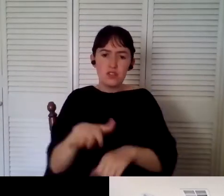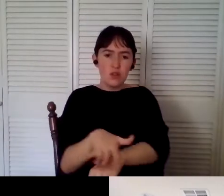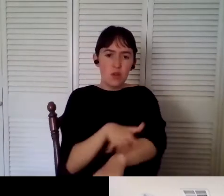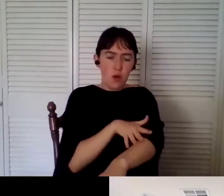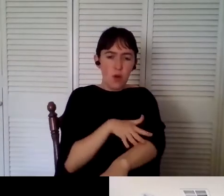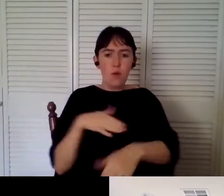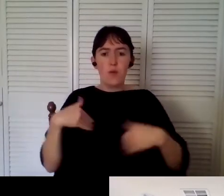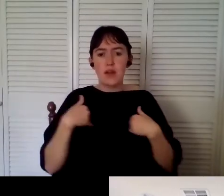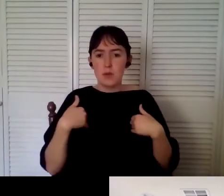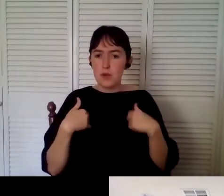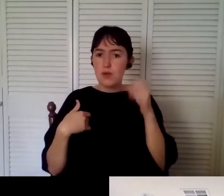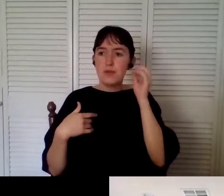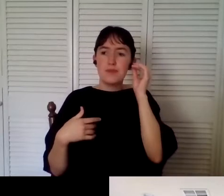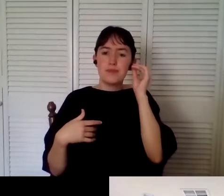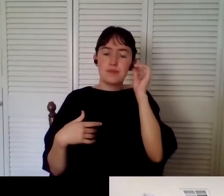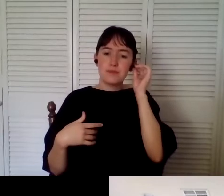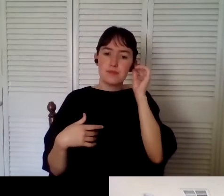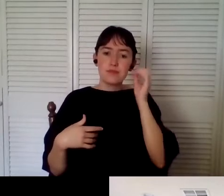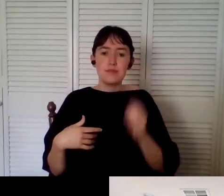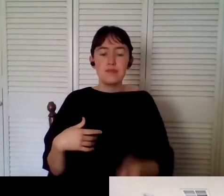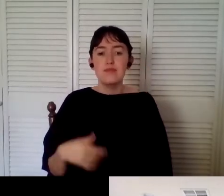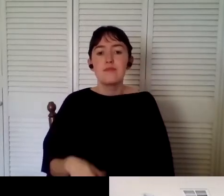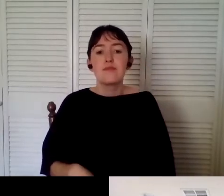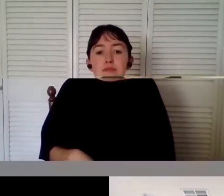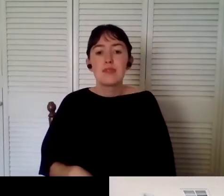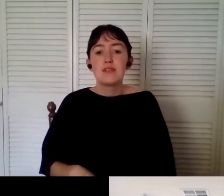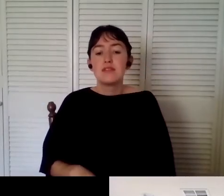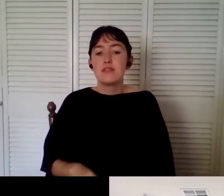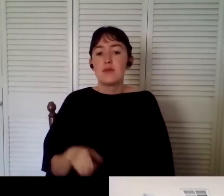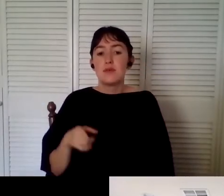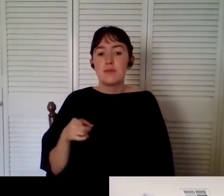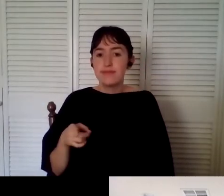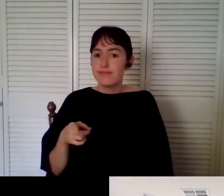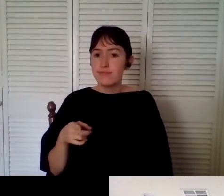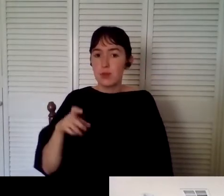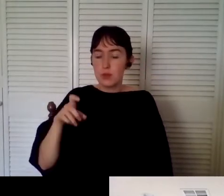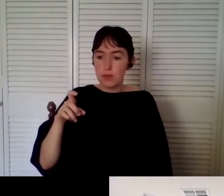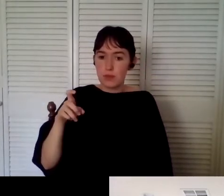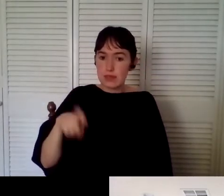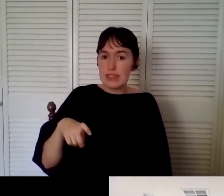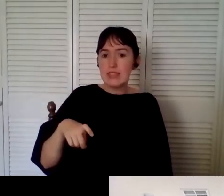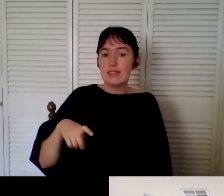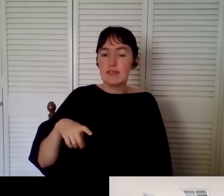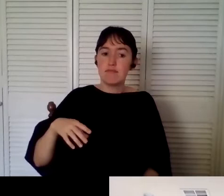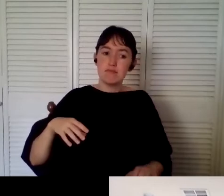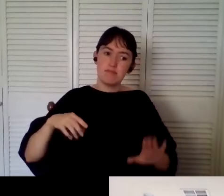away as possible from and hit with a large impact force. And the atlatl is perfect for that. Right. Because the atlatl dart is so much larger